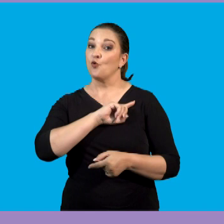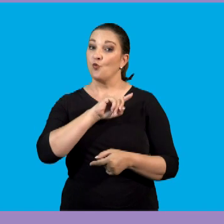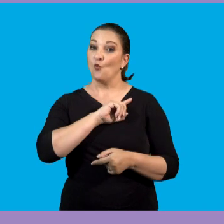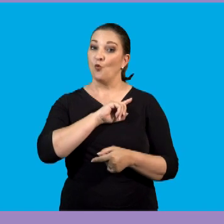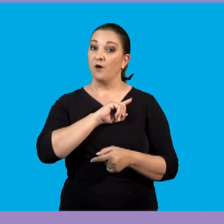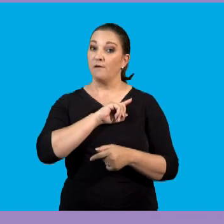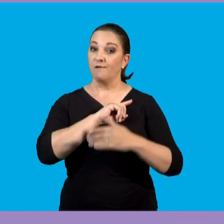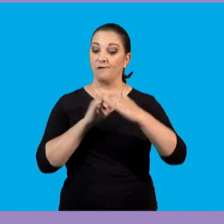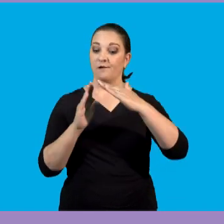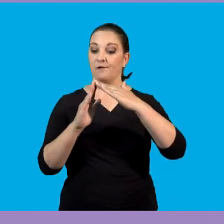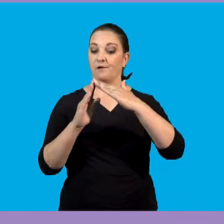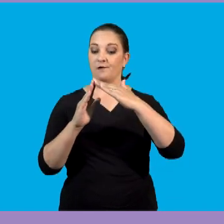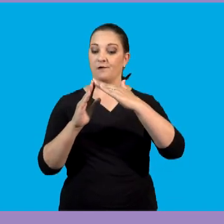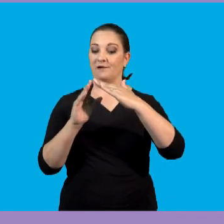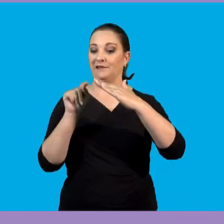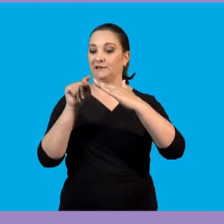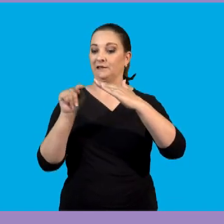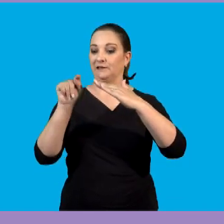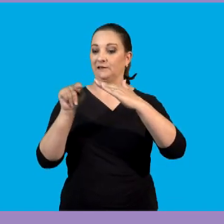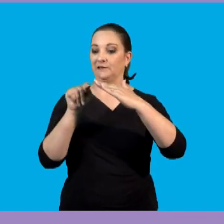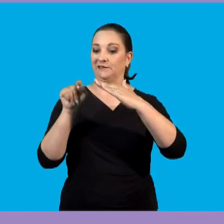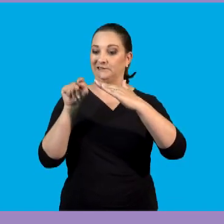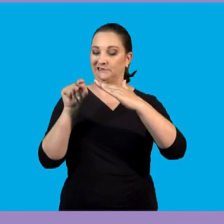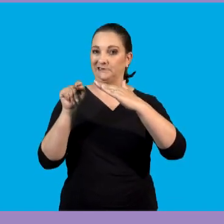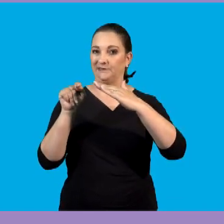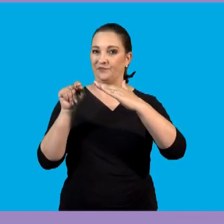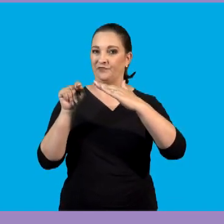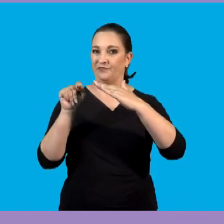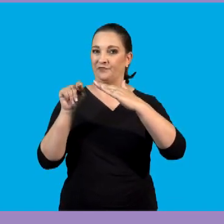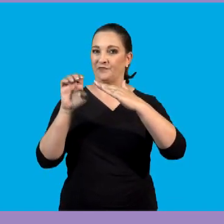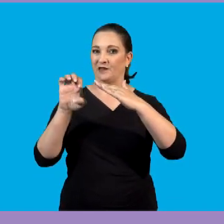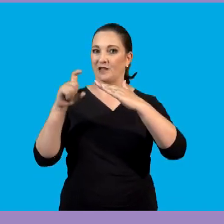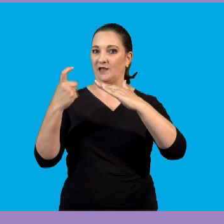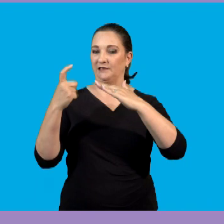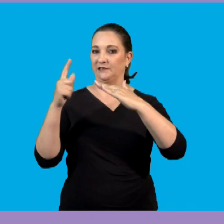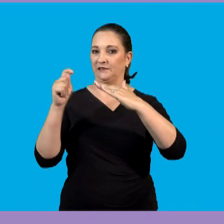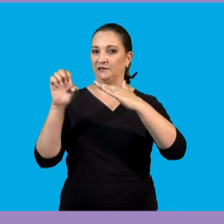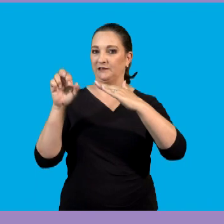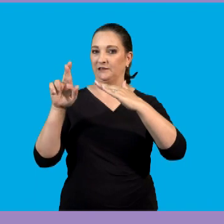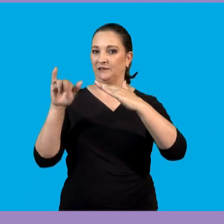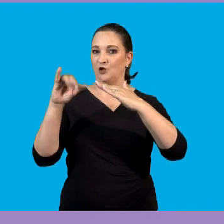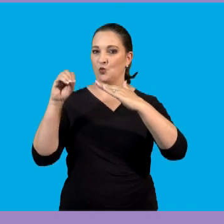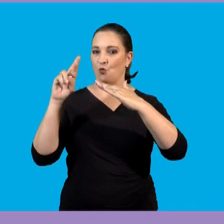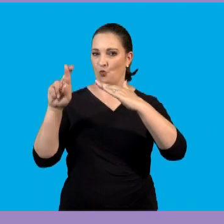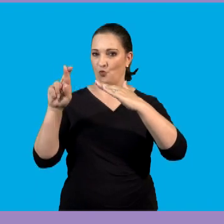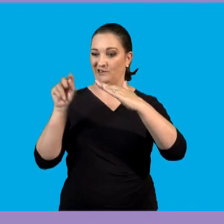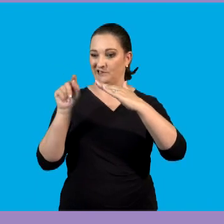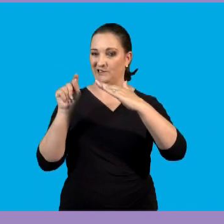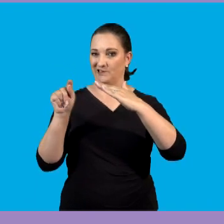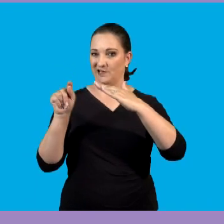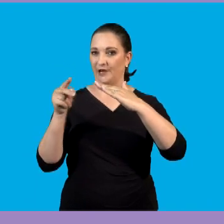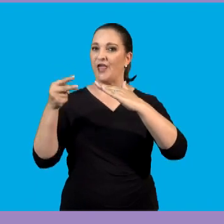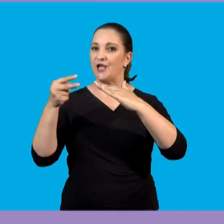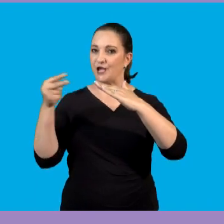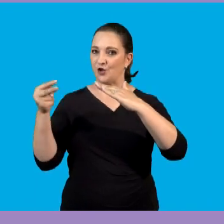exterior angle of a triangle. Remember, the exterior angle of a triangle is